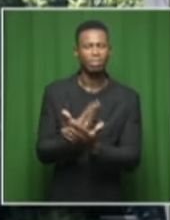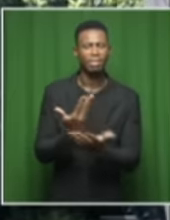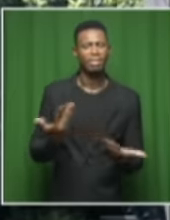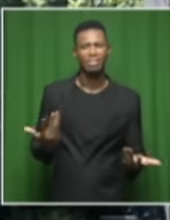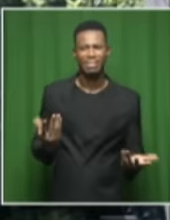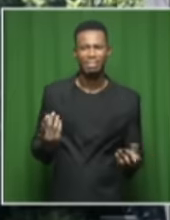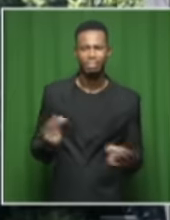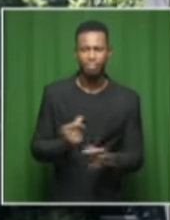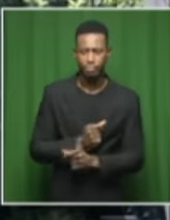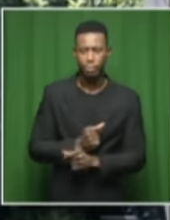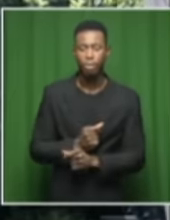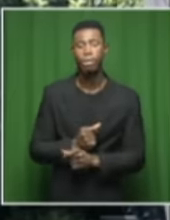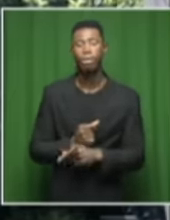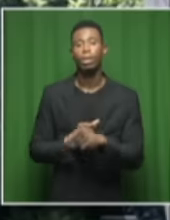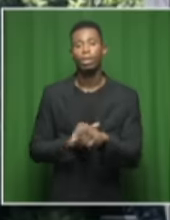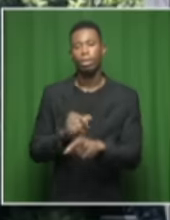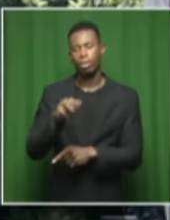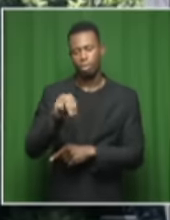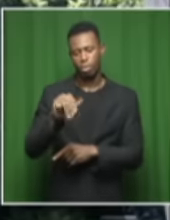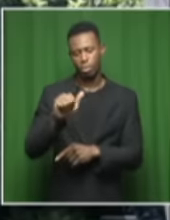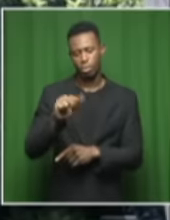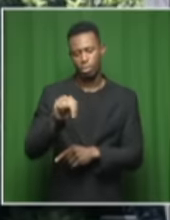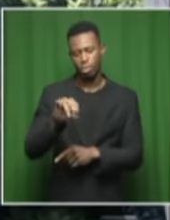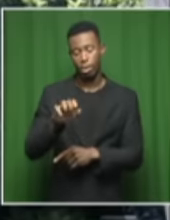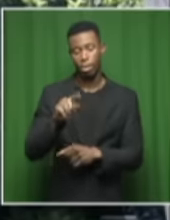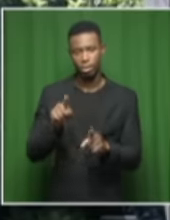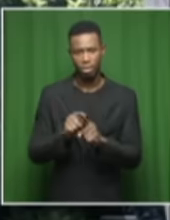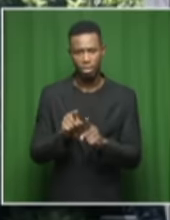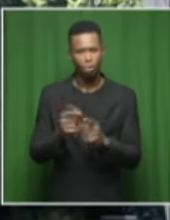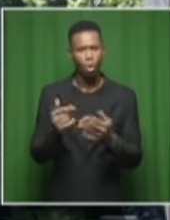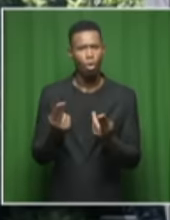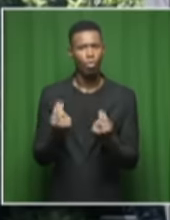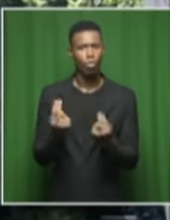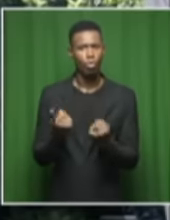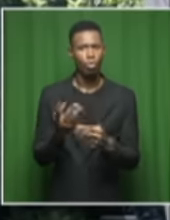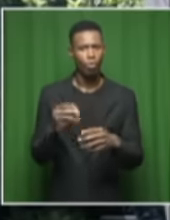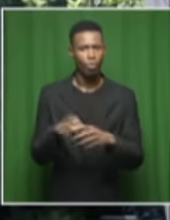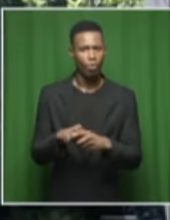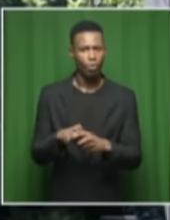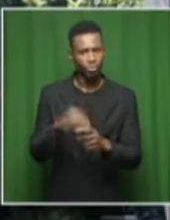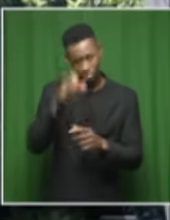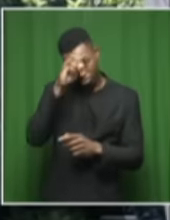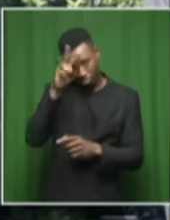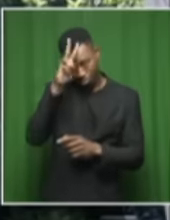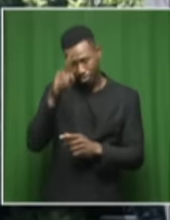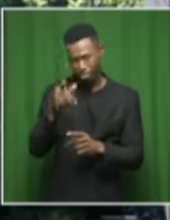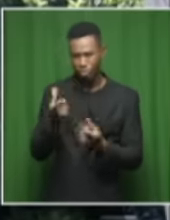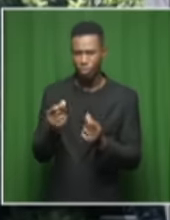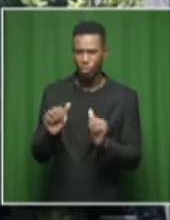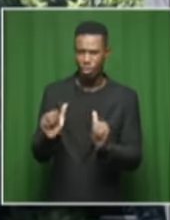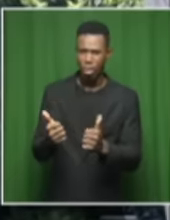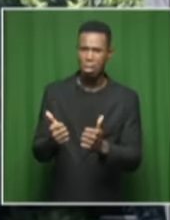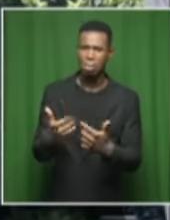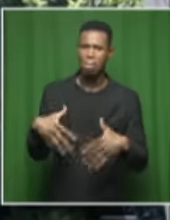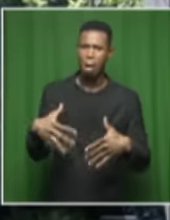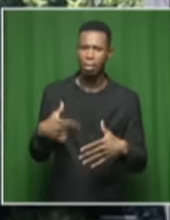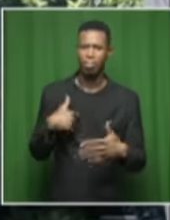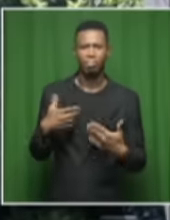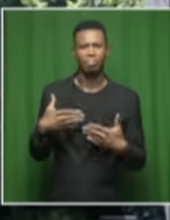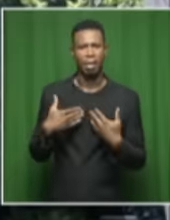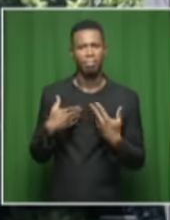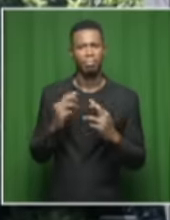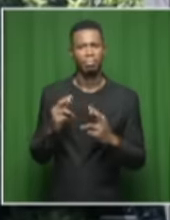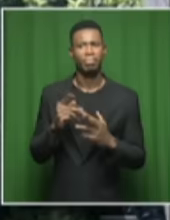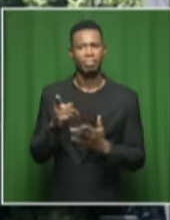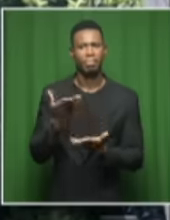as well. He's been outstanding as a newcomer into the Springbok squad. And I'm really happy. And hopefully that keeps his confidence